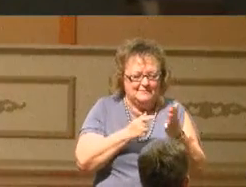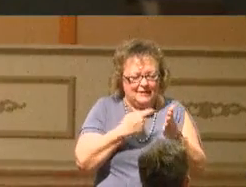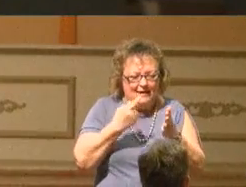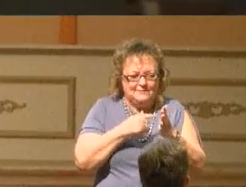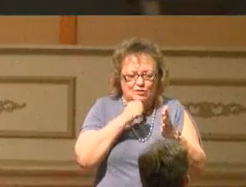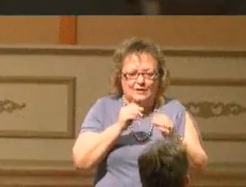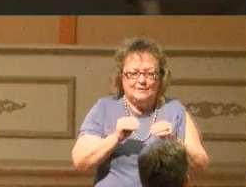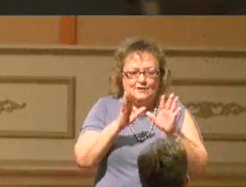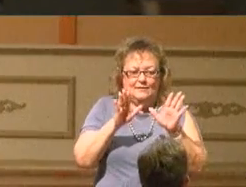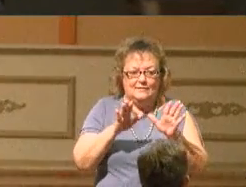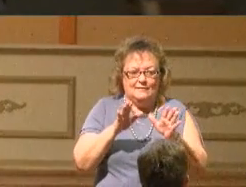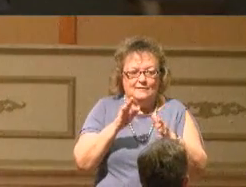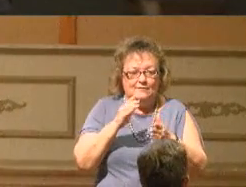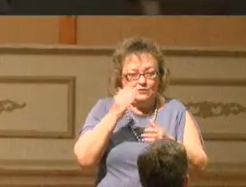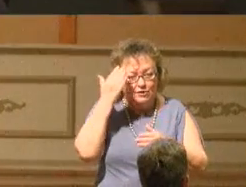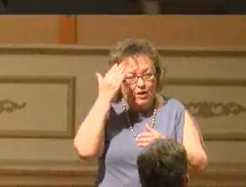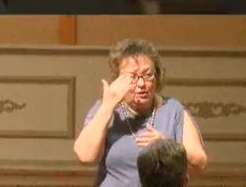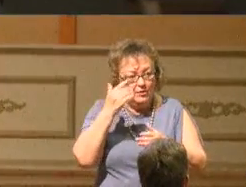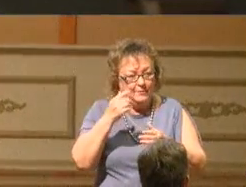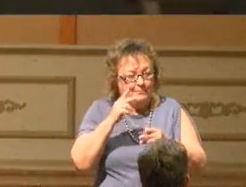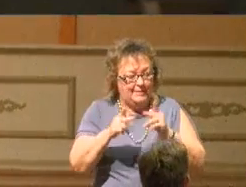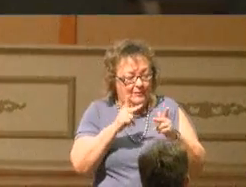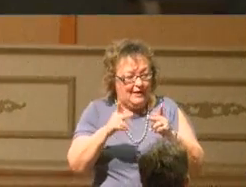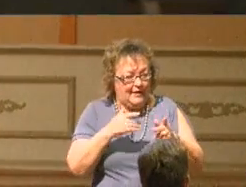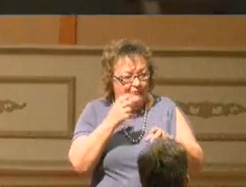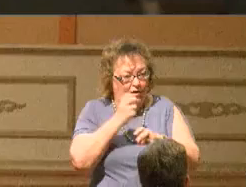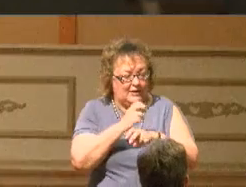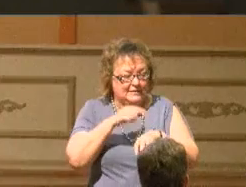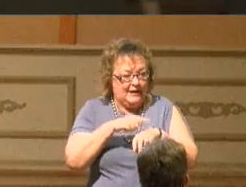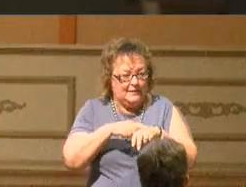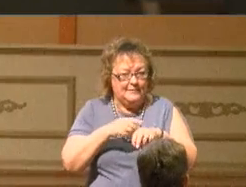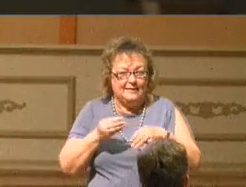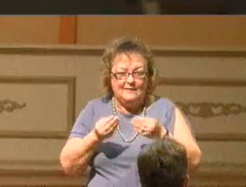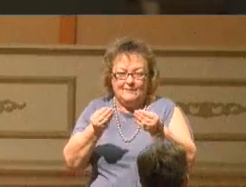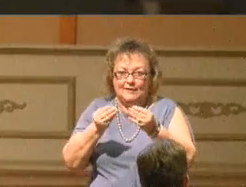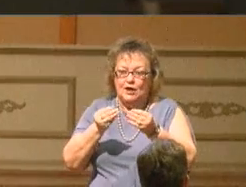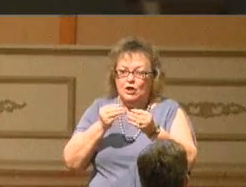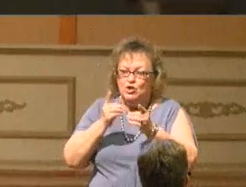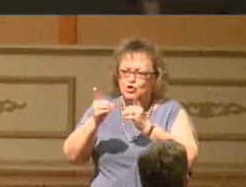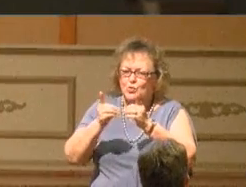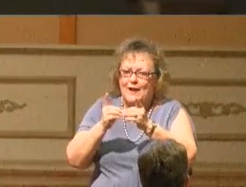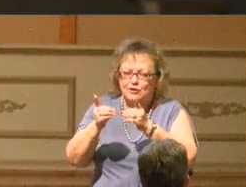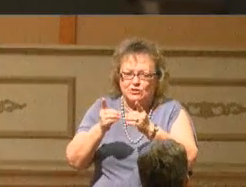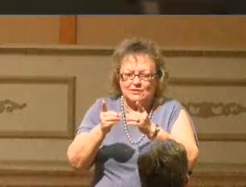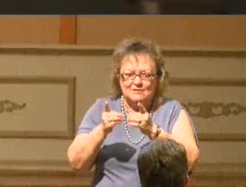Did you know that people have difficult time giving directions to their own house?